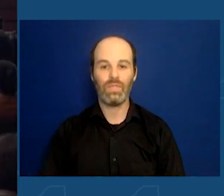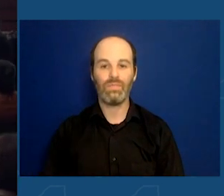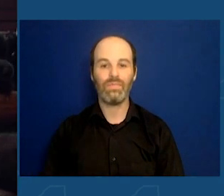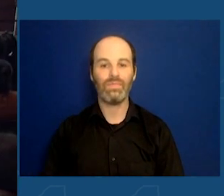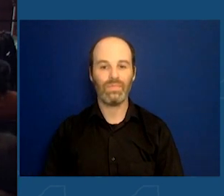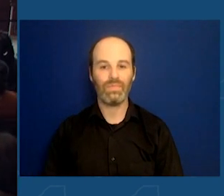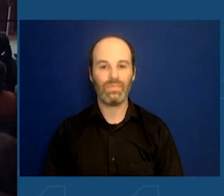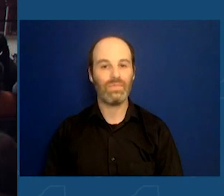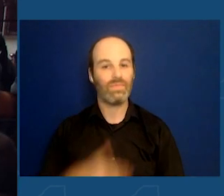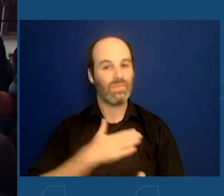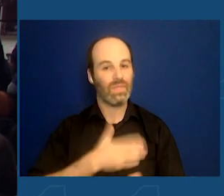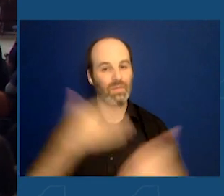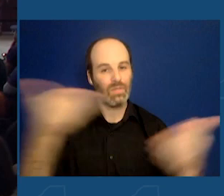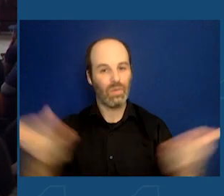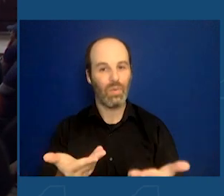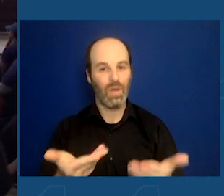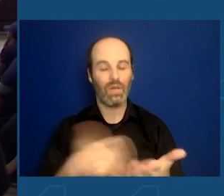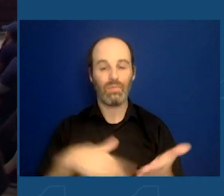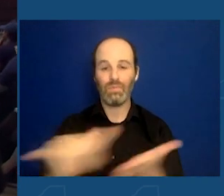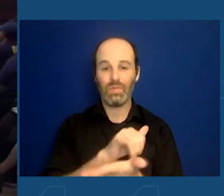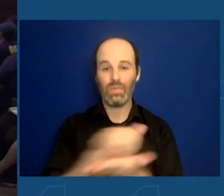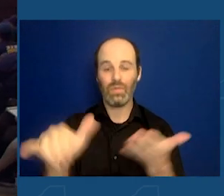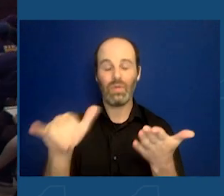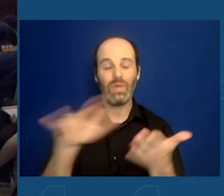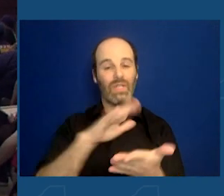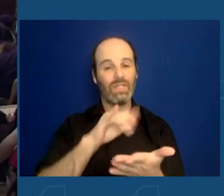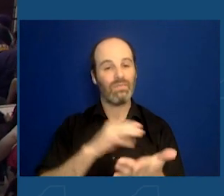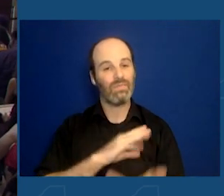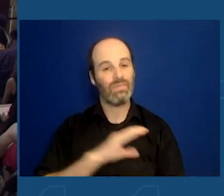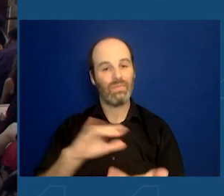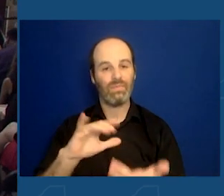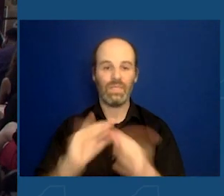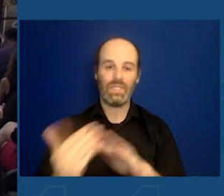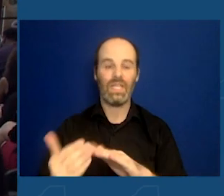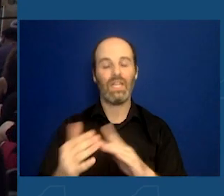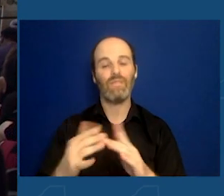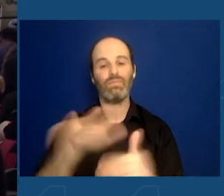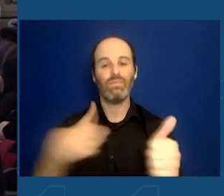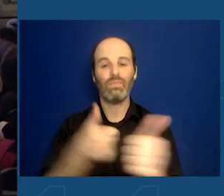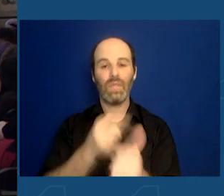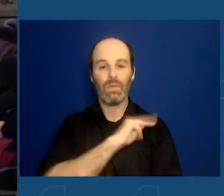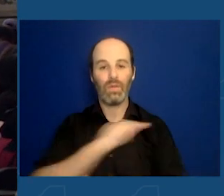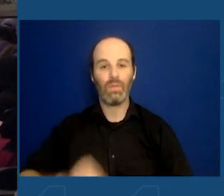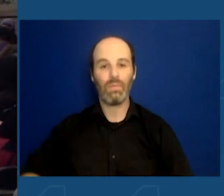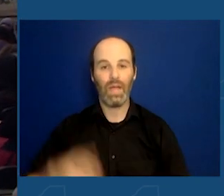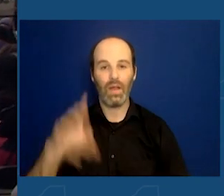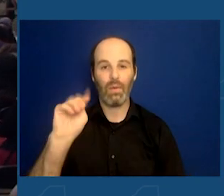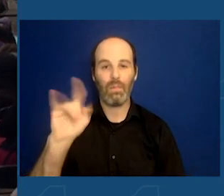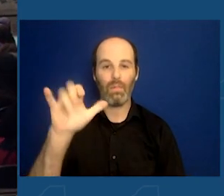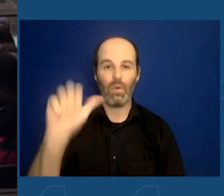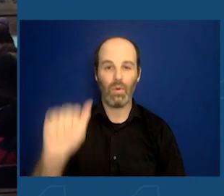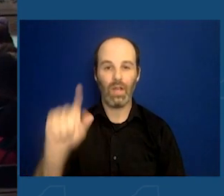Please welcome New York City Deputy Mayor Maria Torres Springer.